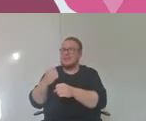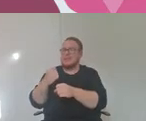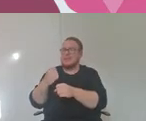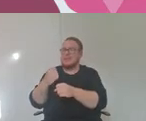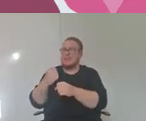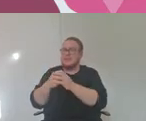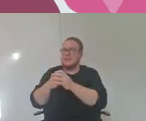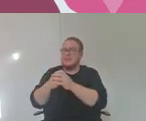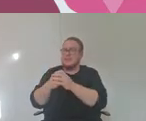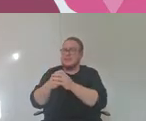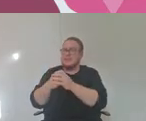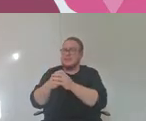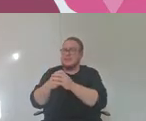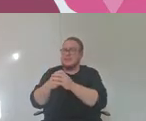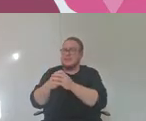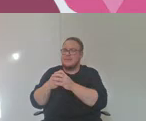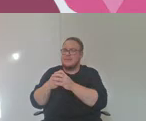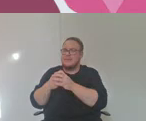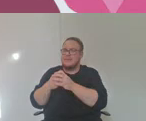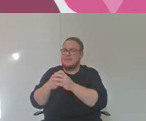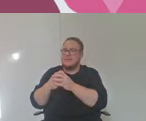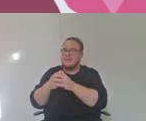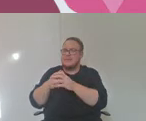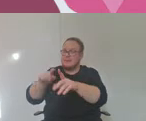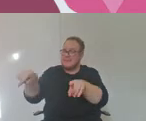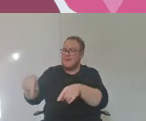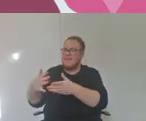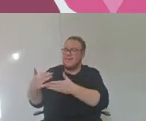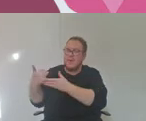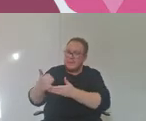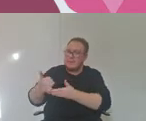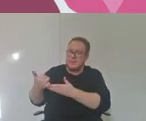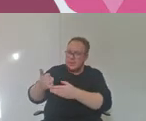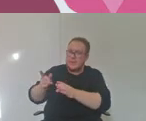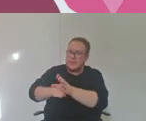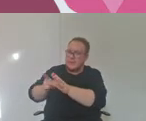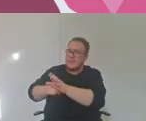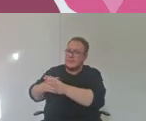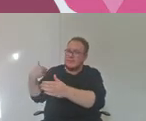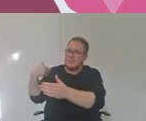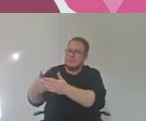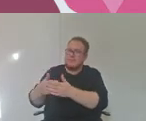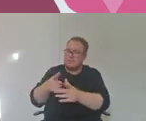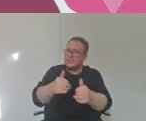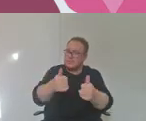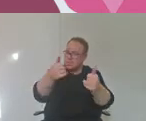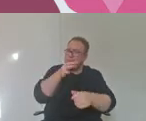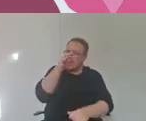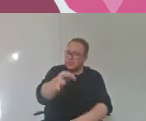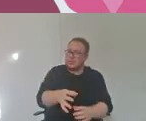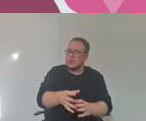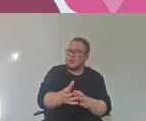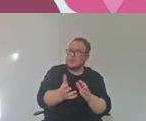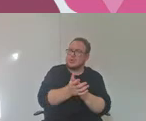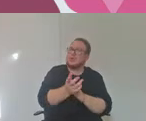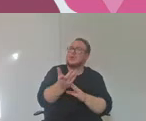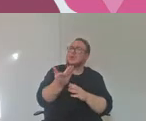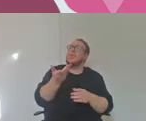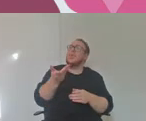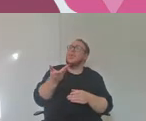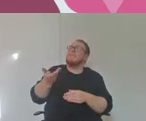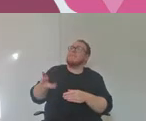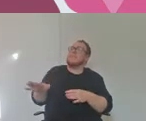etc., and have really held to account over the years is a good one. We are doing some work with David Pearson,